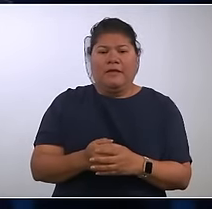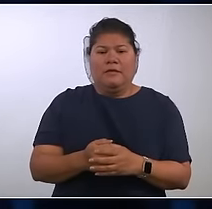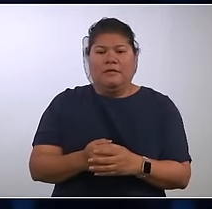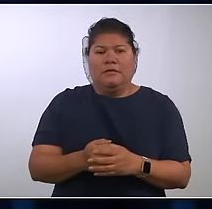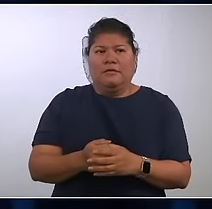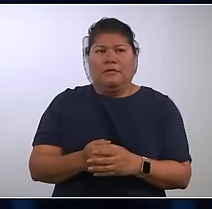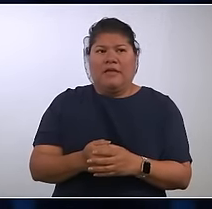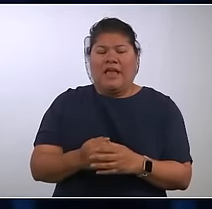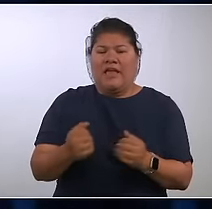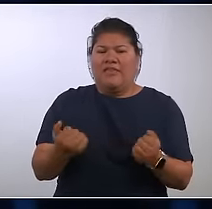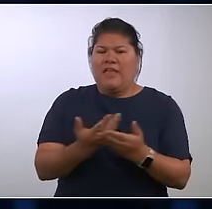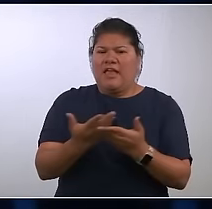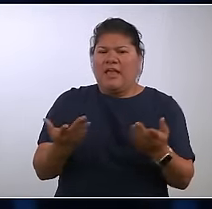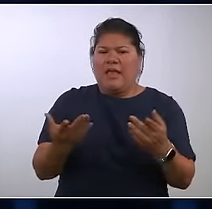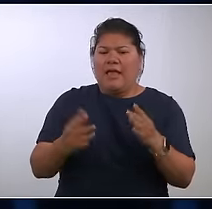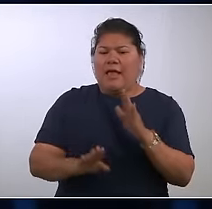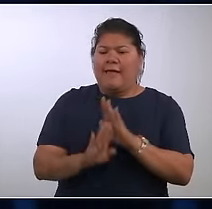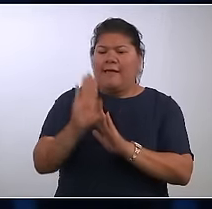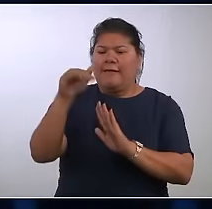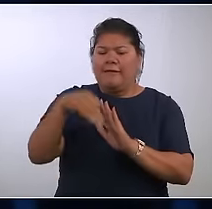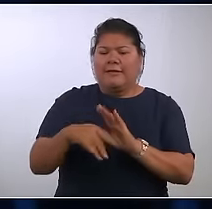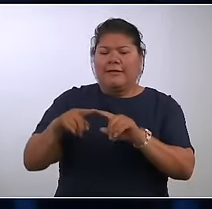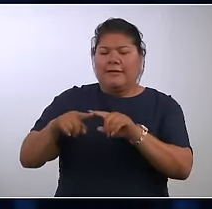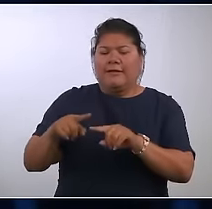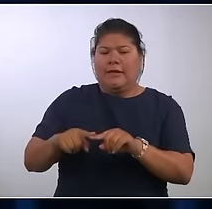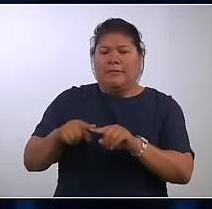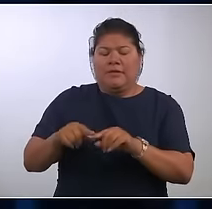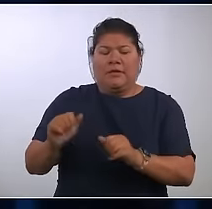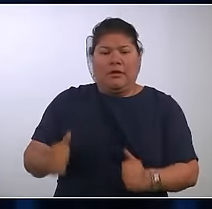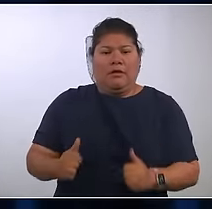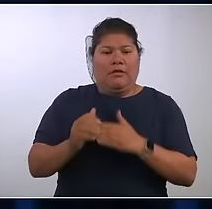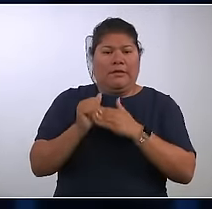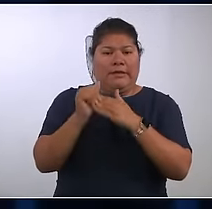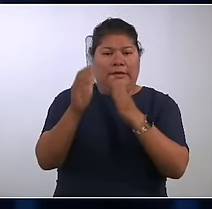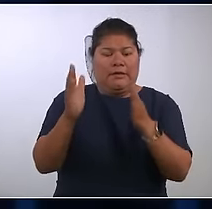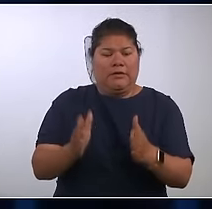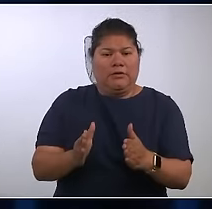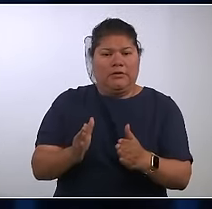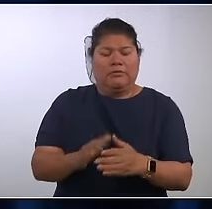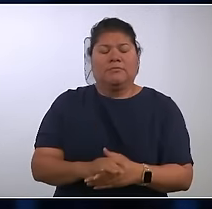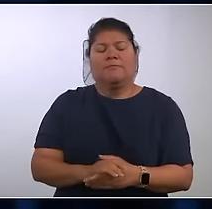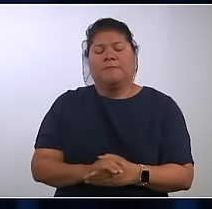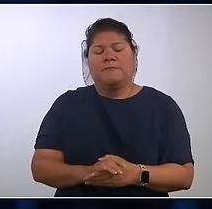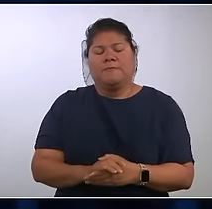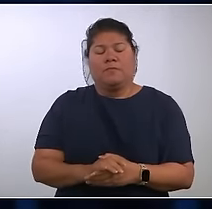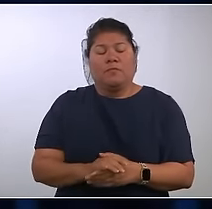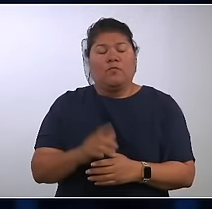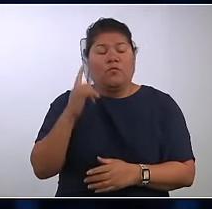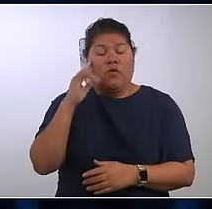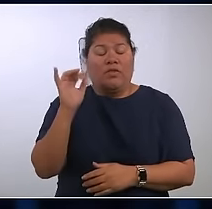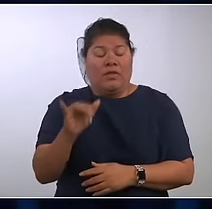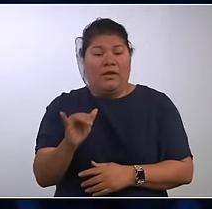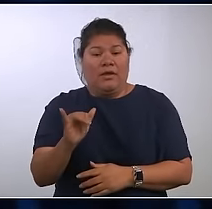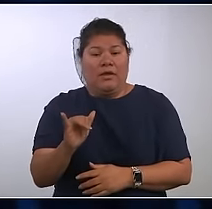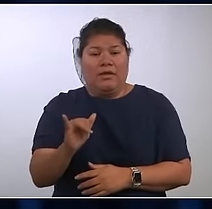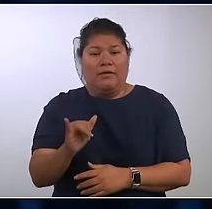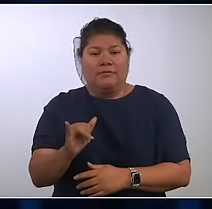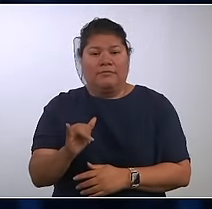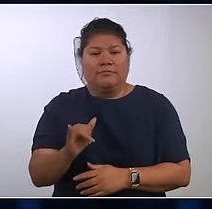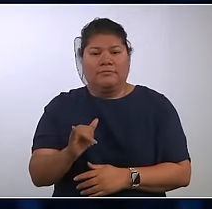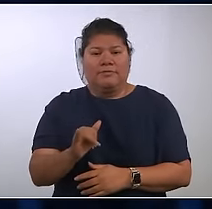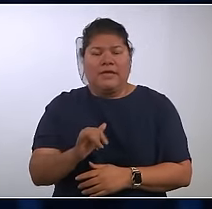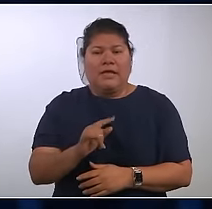del liderazgo. That everything rises and falls on leadership. Es por eso, this is why, que yo